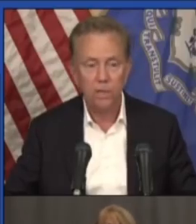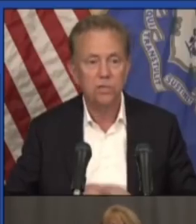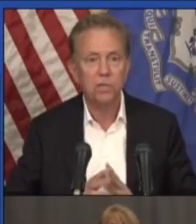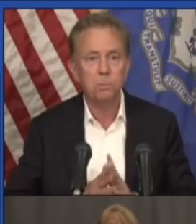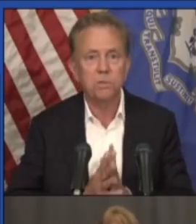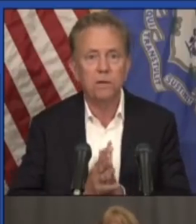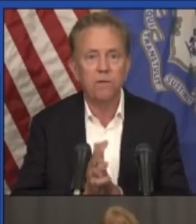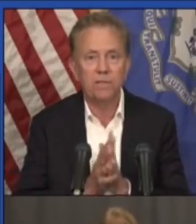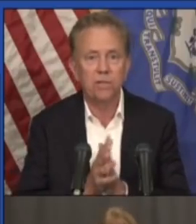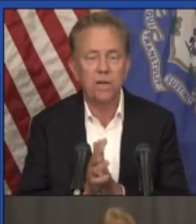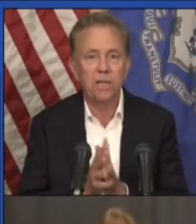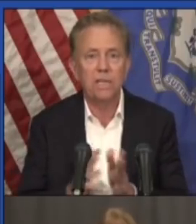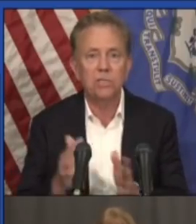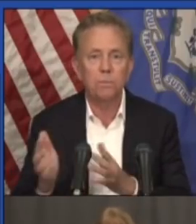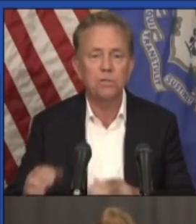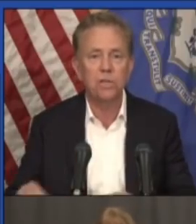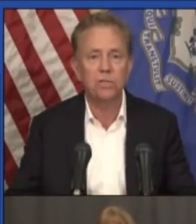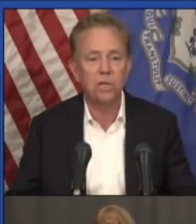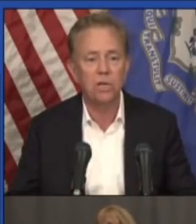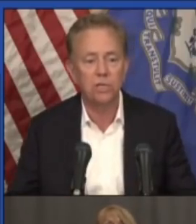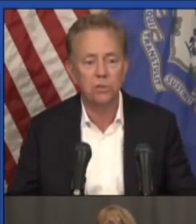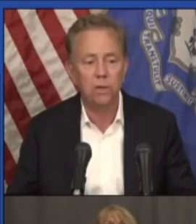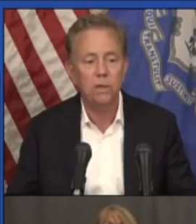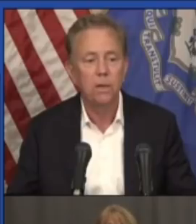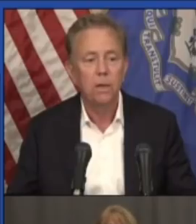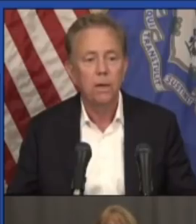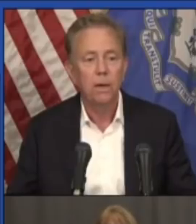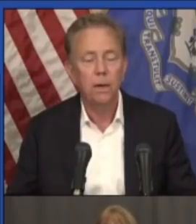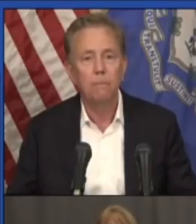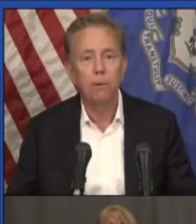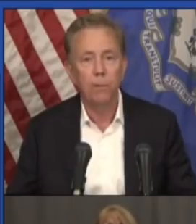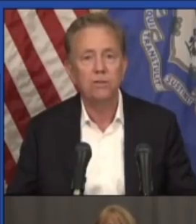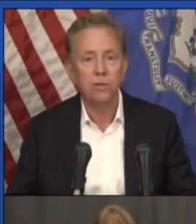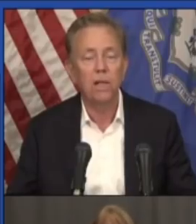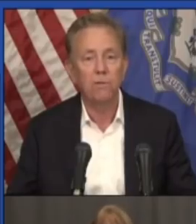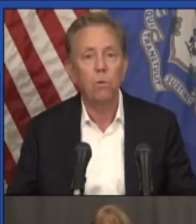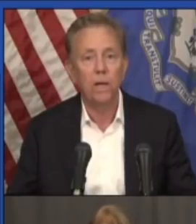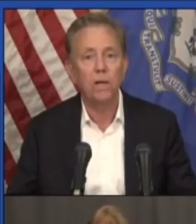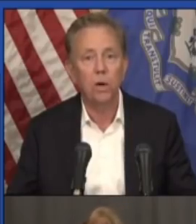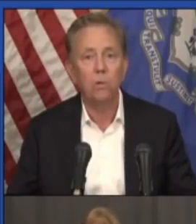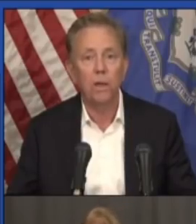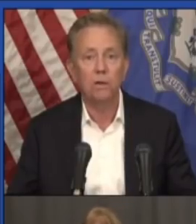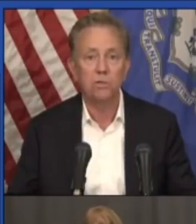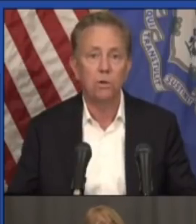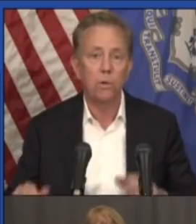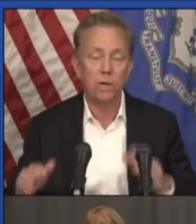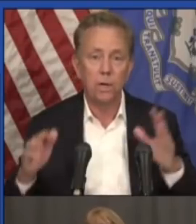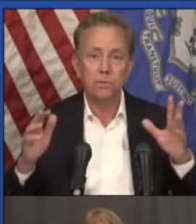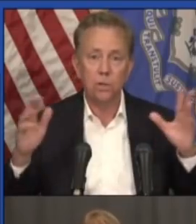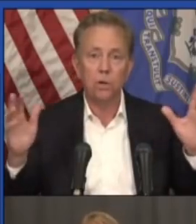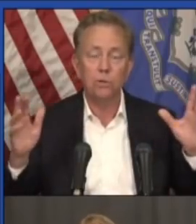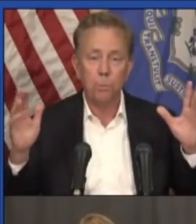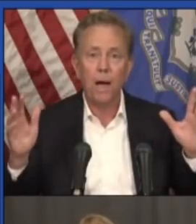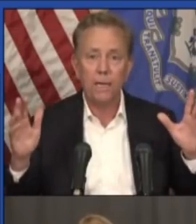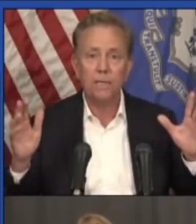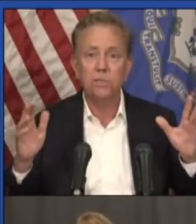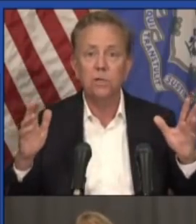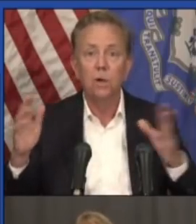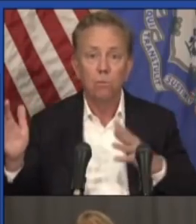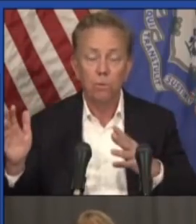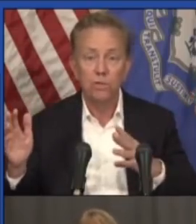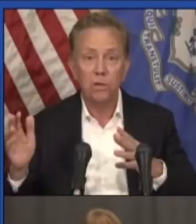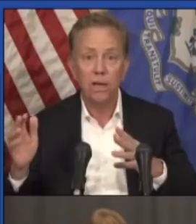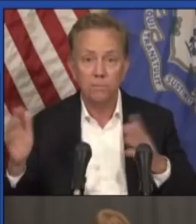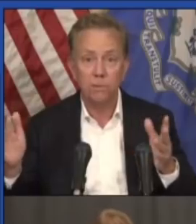only 36% vaccinated, that's number 6 in the country. But we still have a way to go there. So when it comes to those